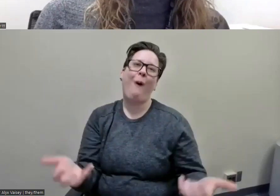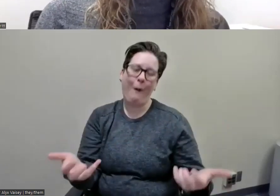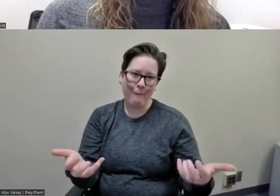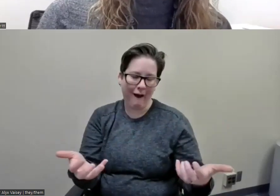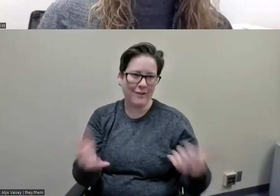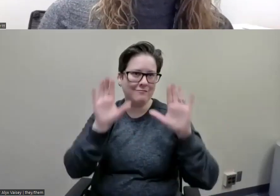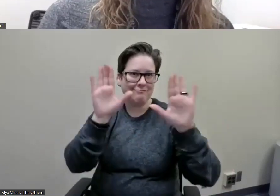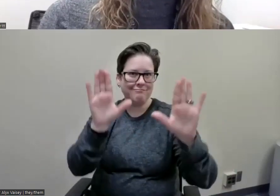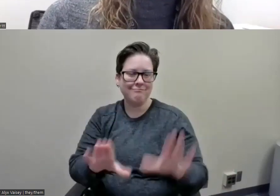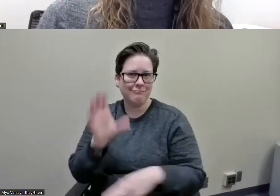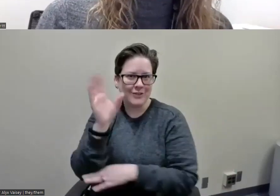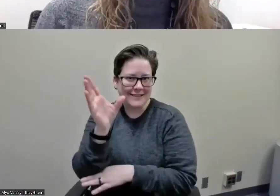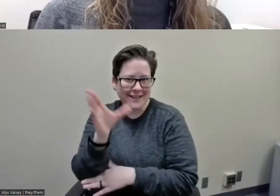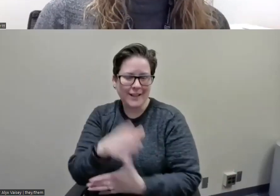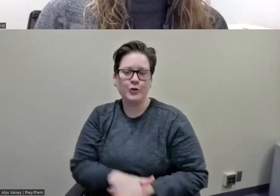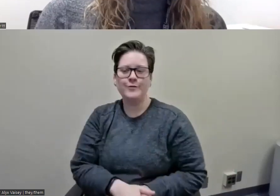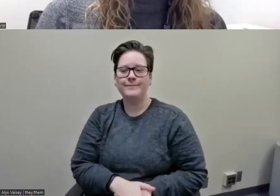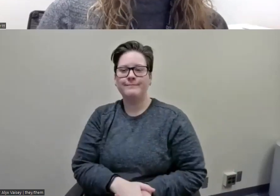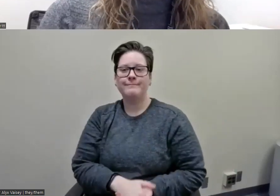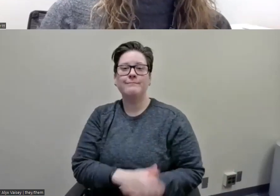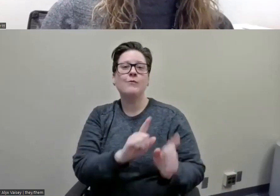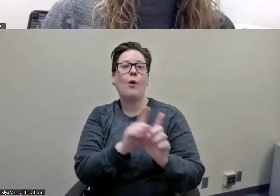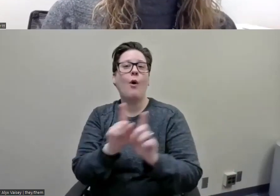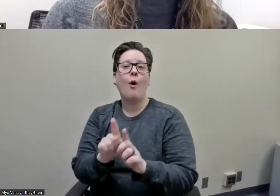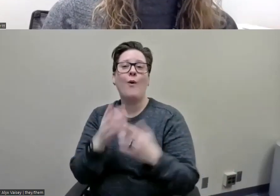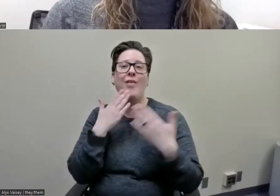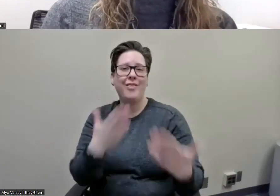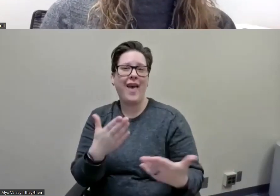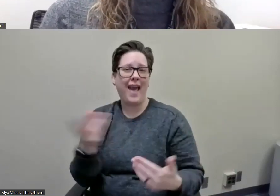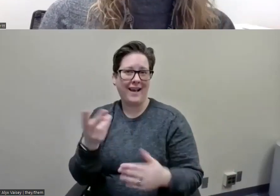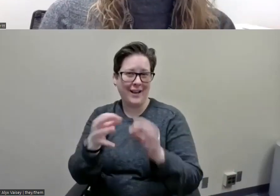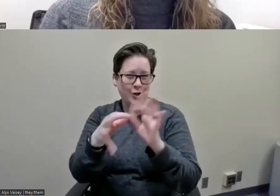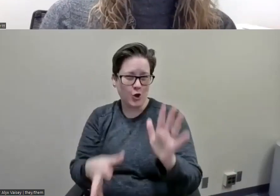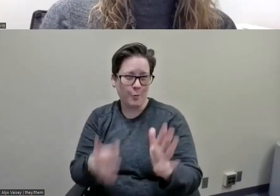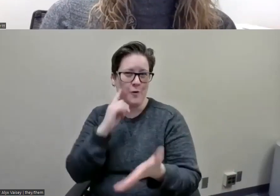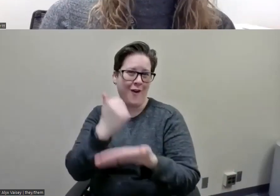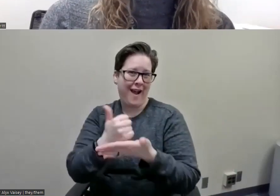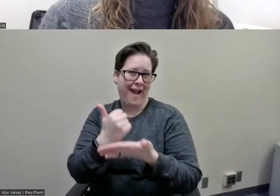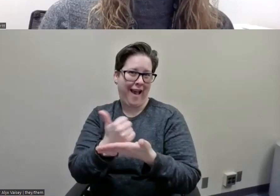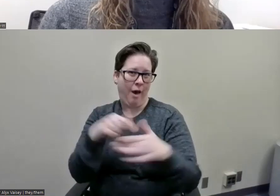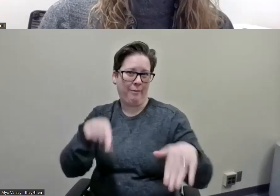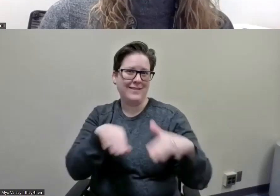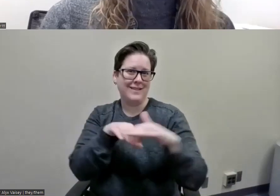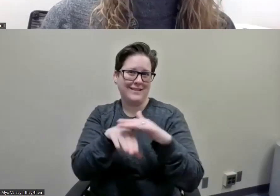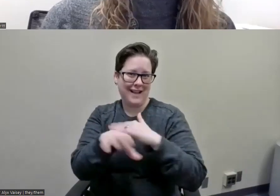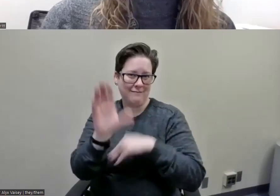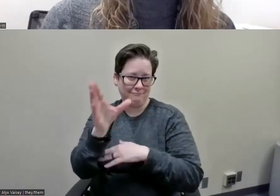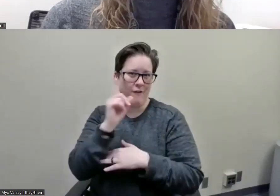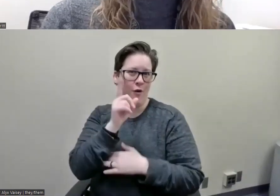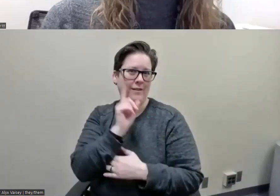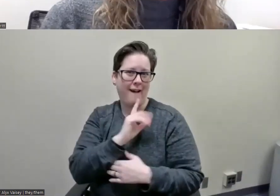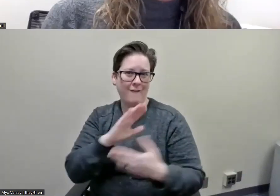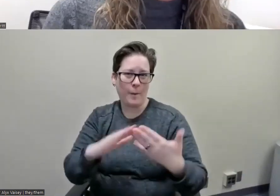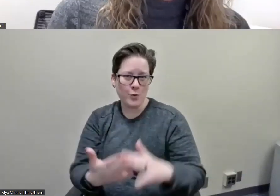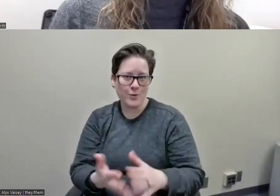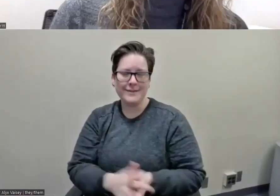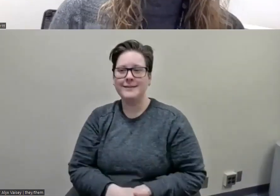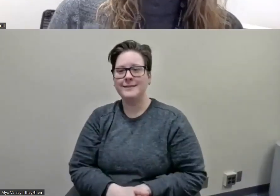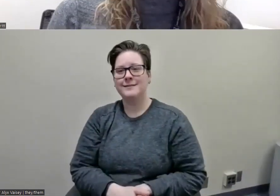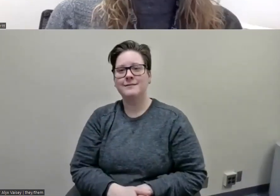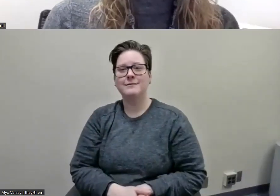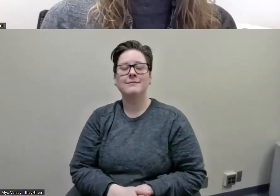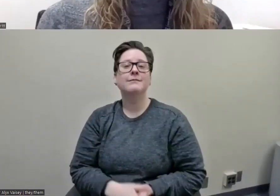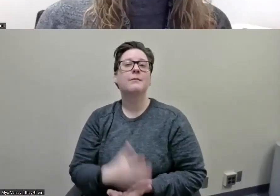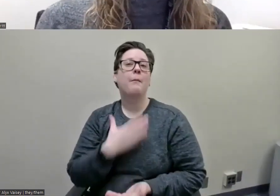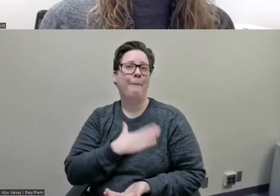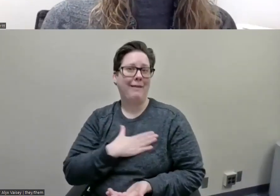this fantastic presentation. I'd also like to thank the interpreters for helping make this accessible to our deaf community. Please be